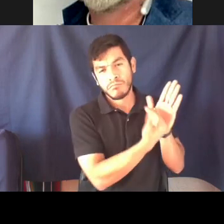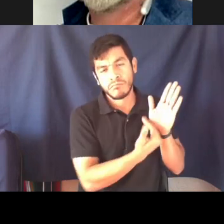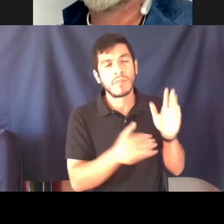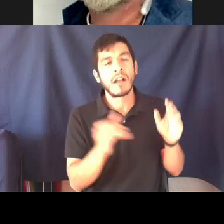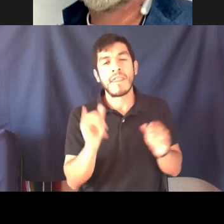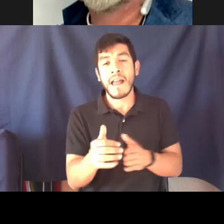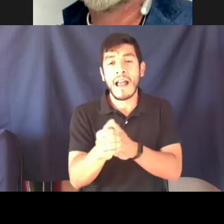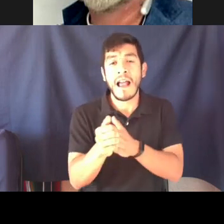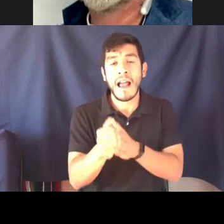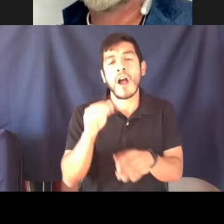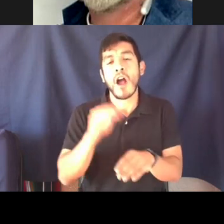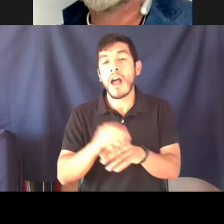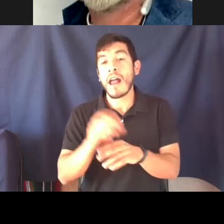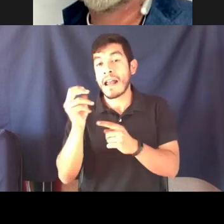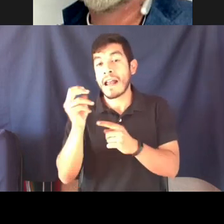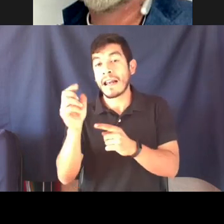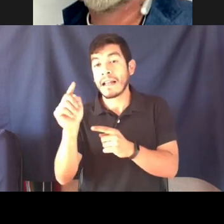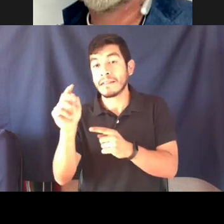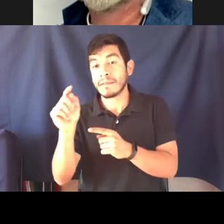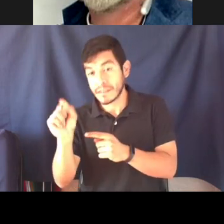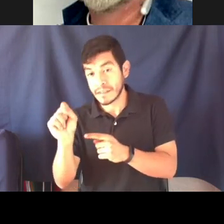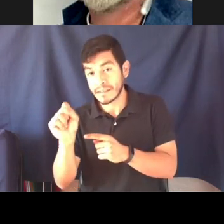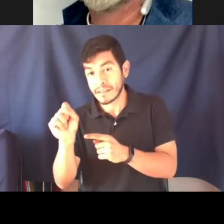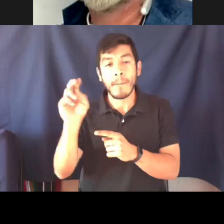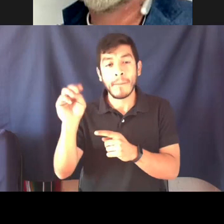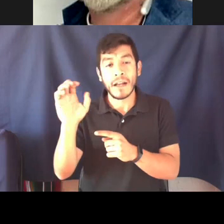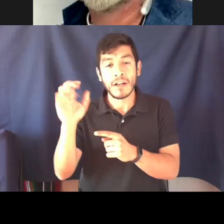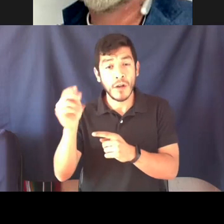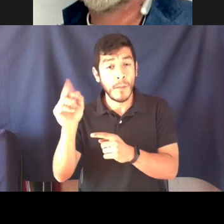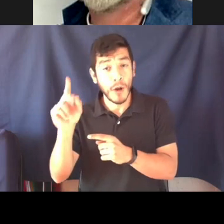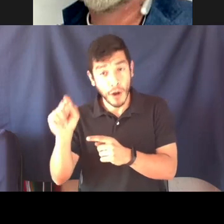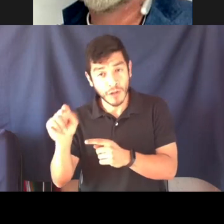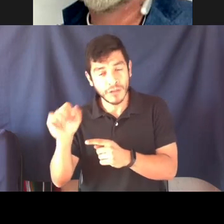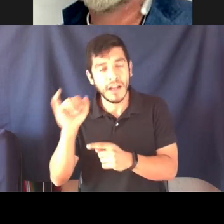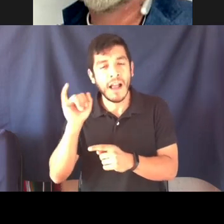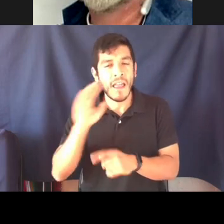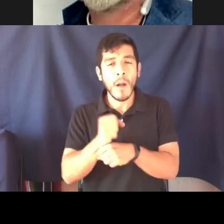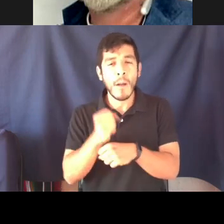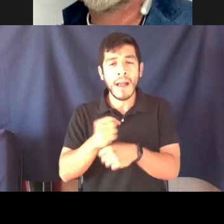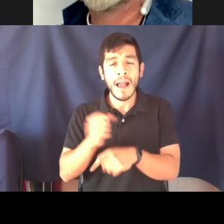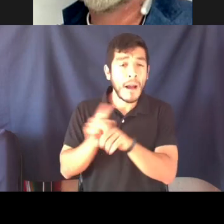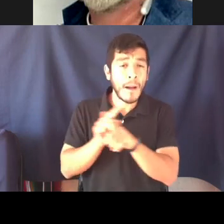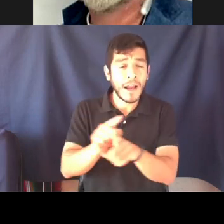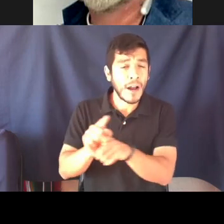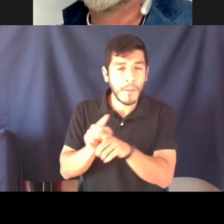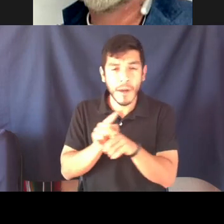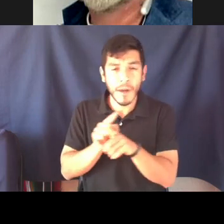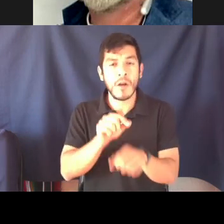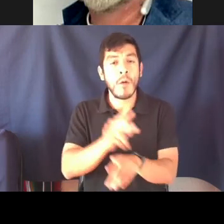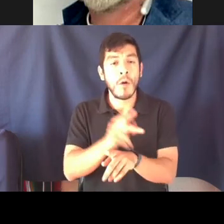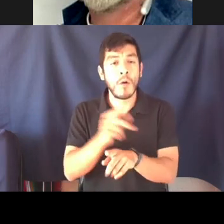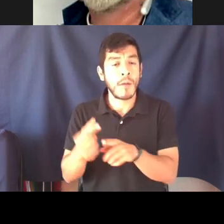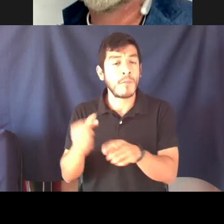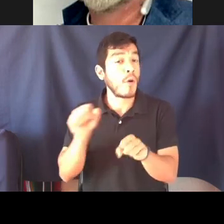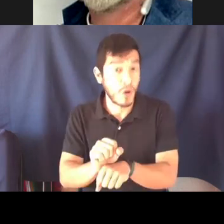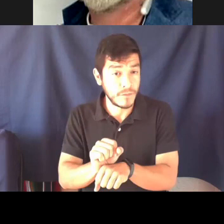make peer mentoring programs work. And then there's a lengthy section that we call the justification. If you're wondering why we're